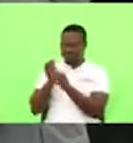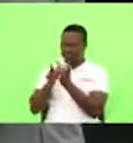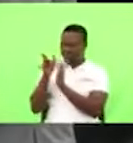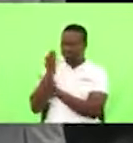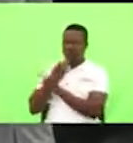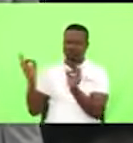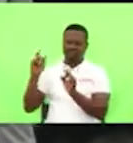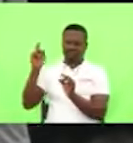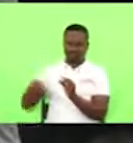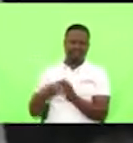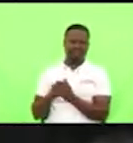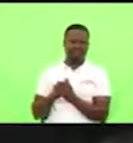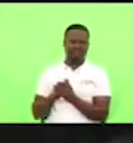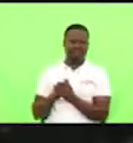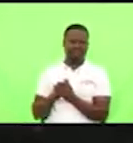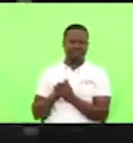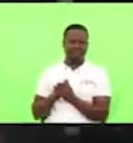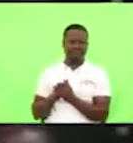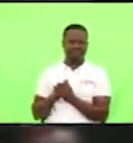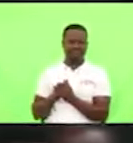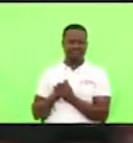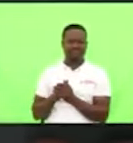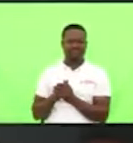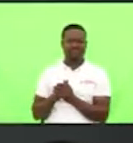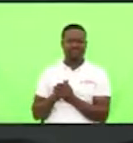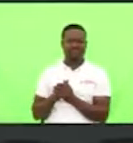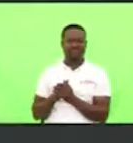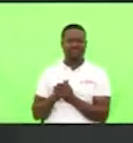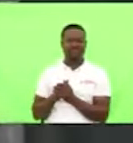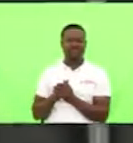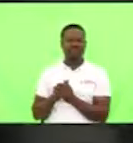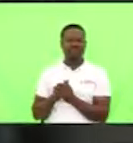Bail him out. Formed.